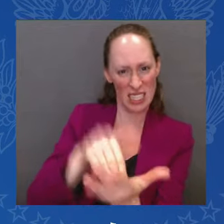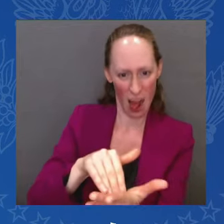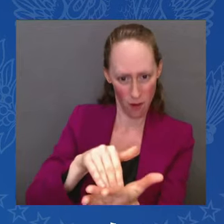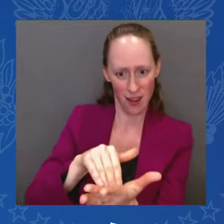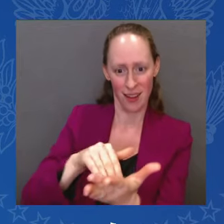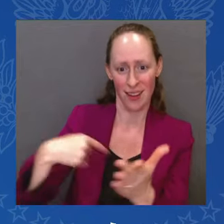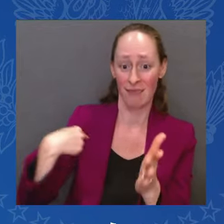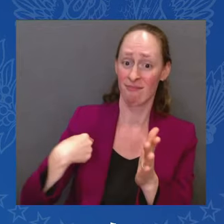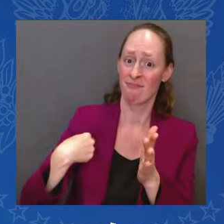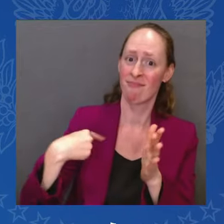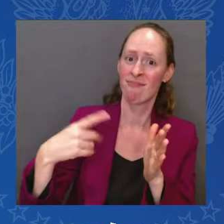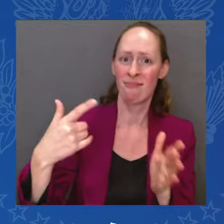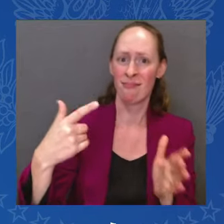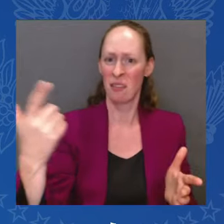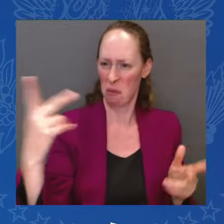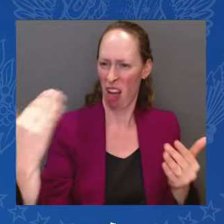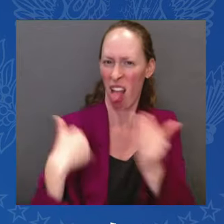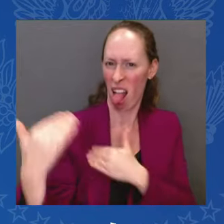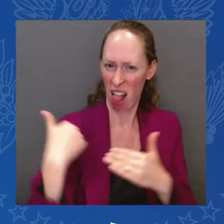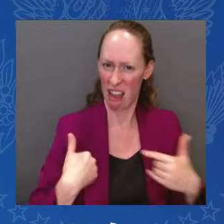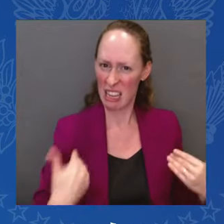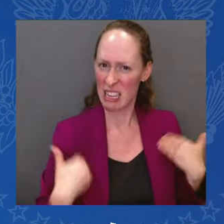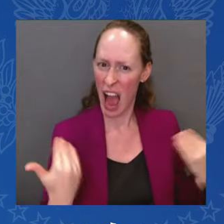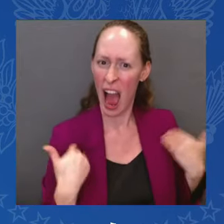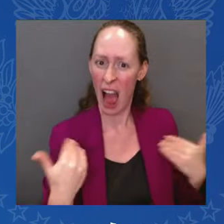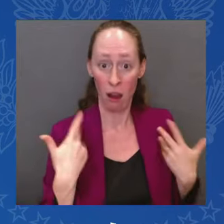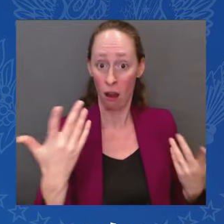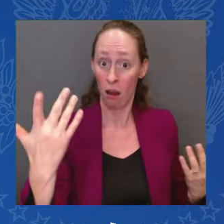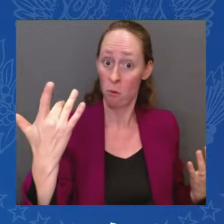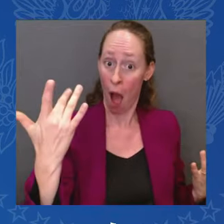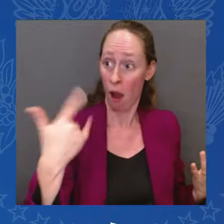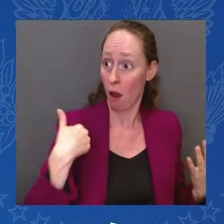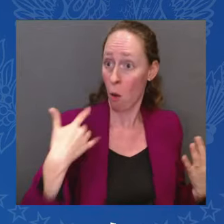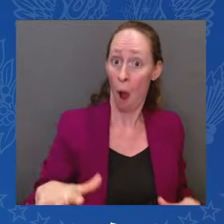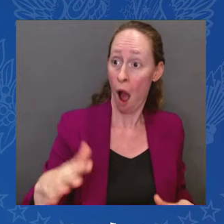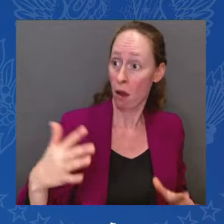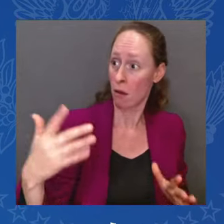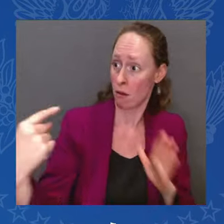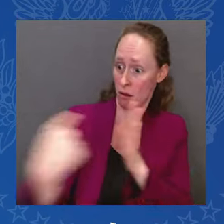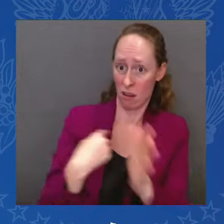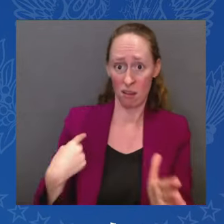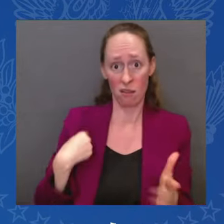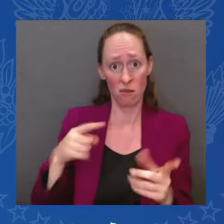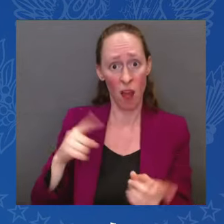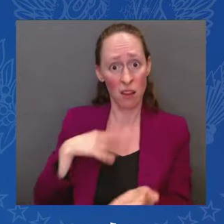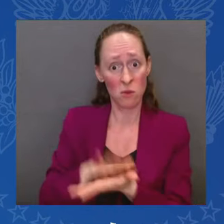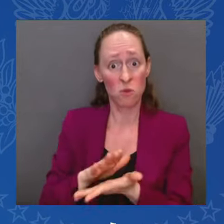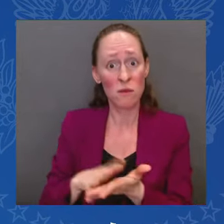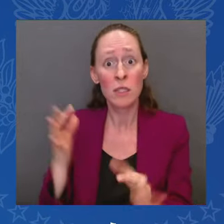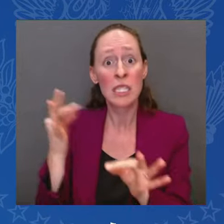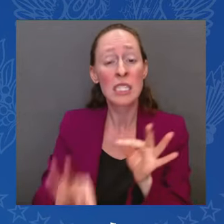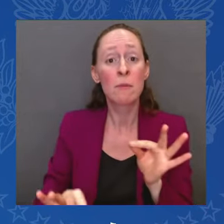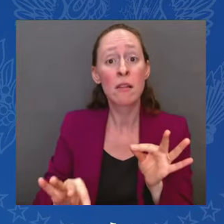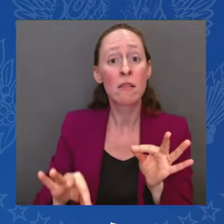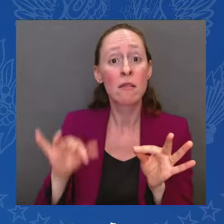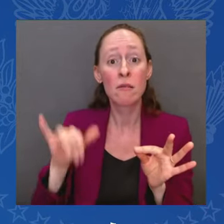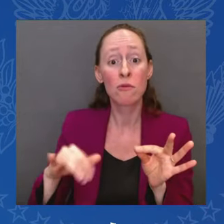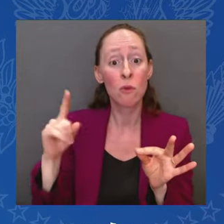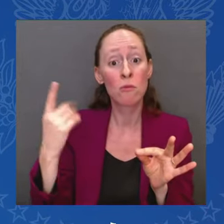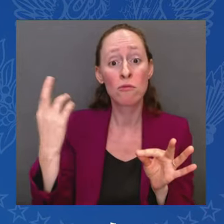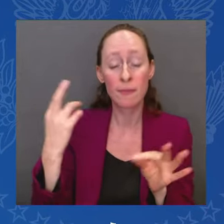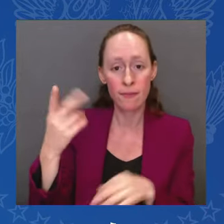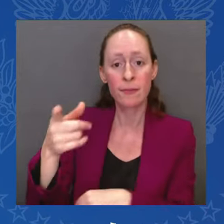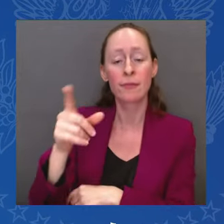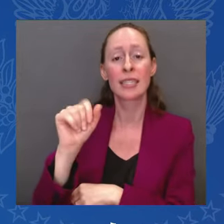simple. I didn't want to get shot in school. I was 15 years old when a shooter walked into Sandy Hook Elementary School and murdered